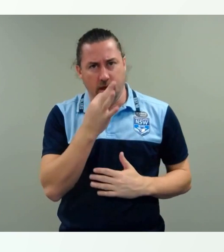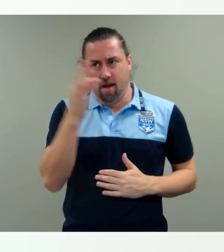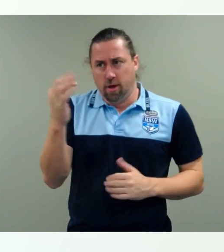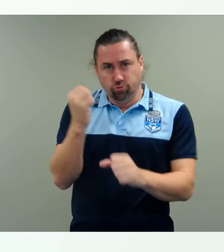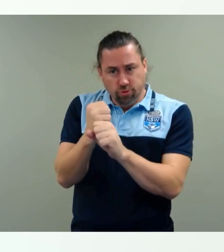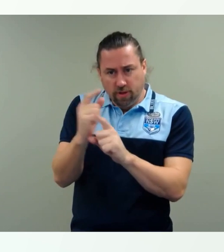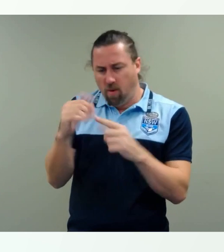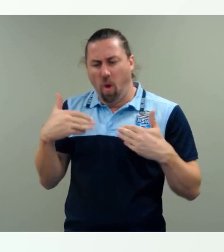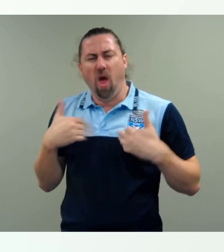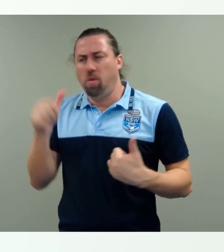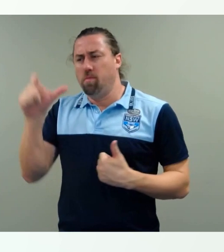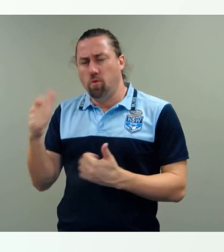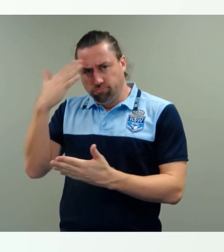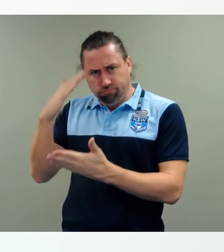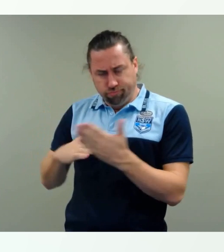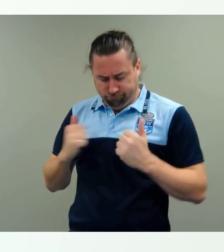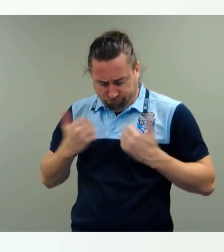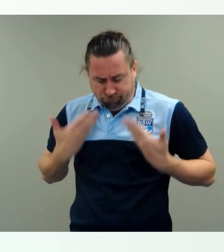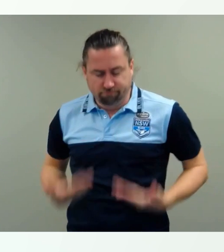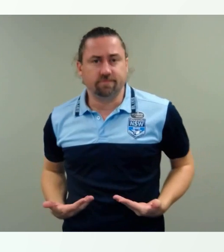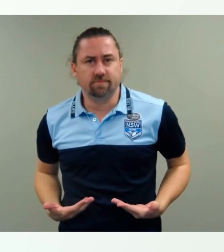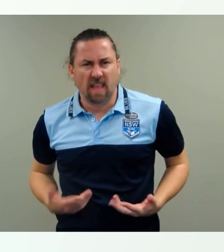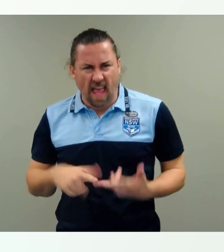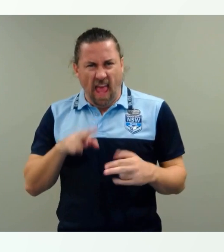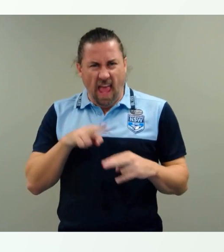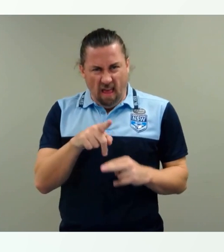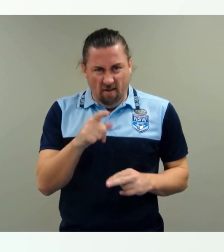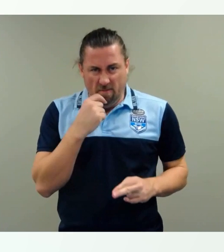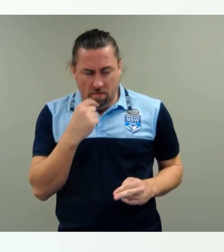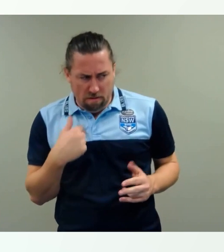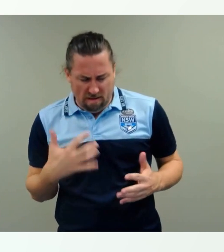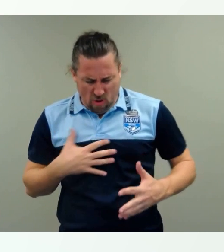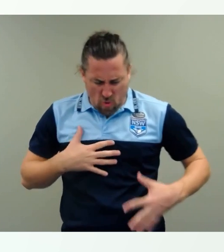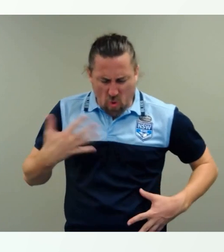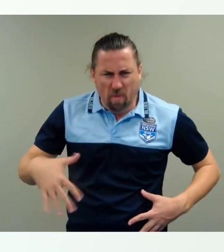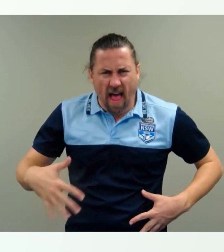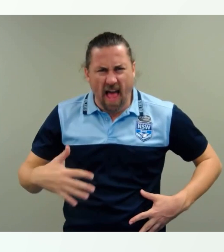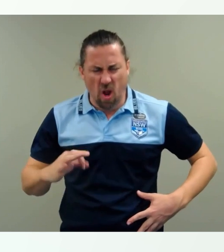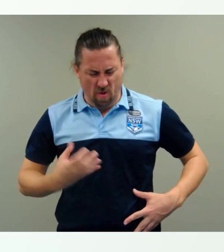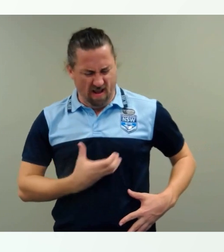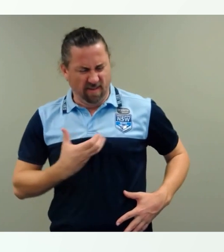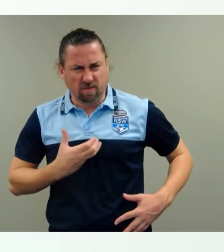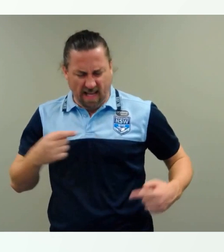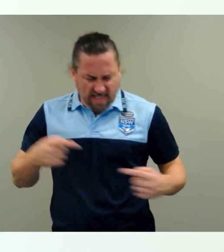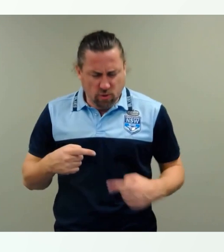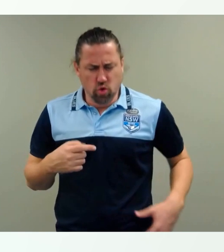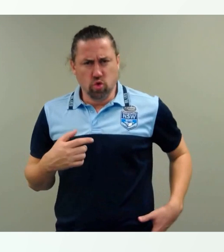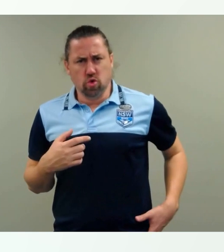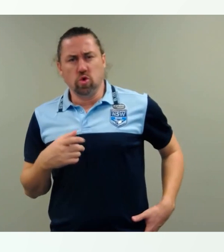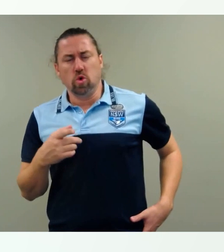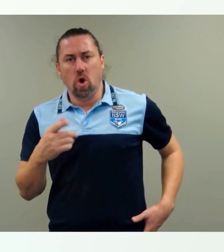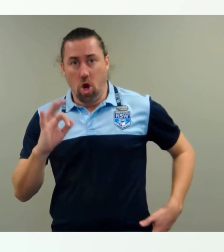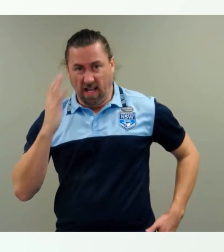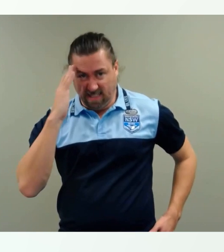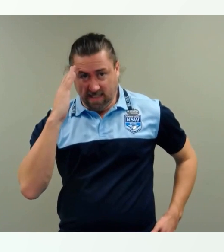your general practitioner or healthcare professional. If you start to feel discomfort or pain when performing an exercise, try